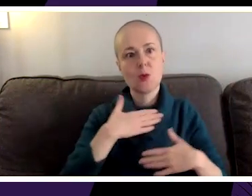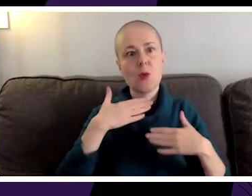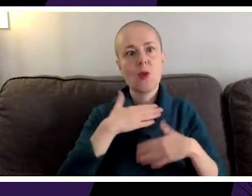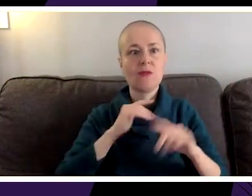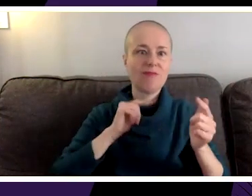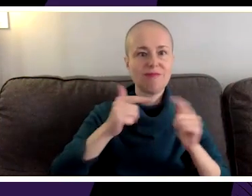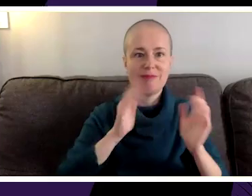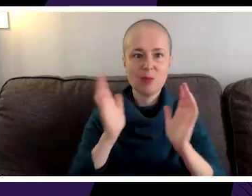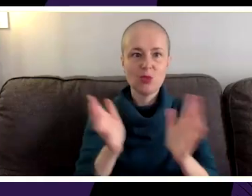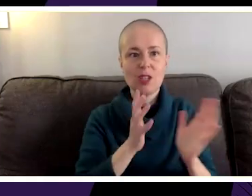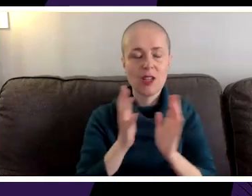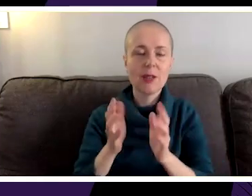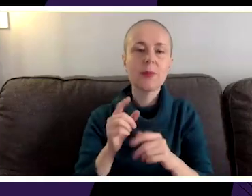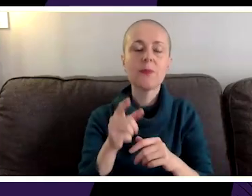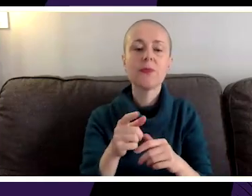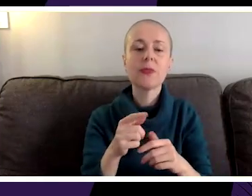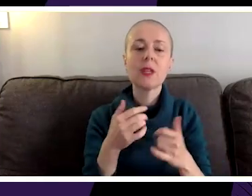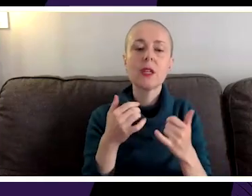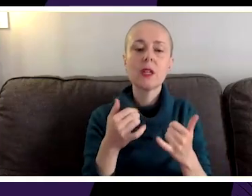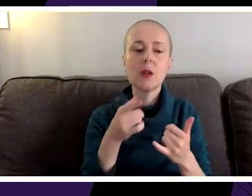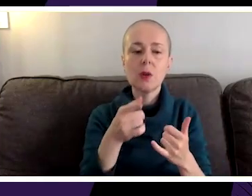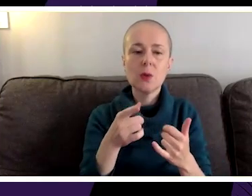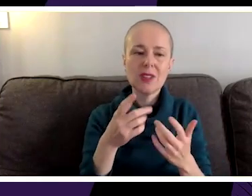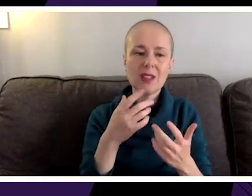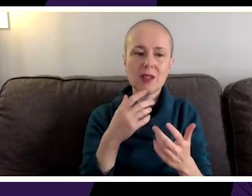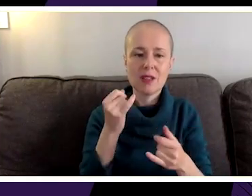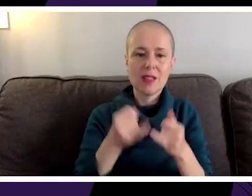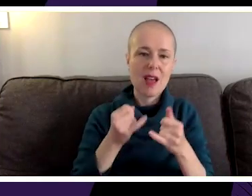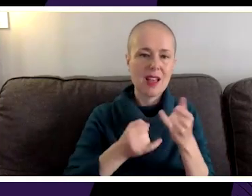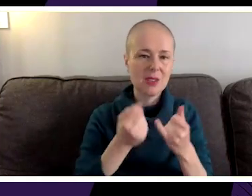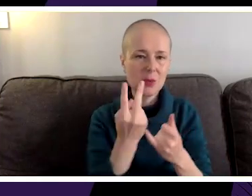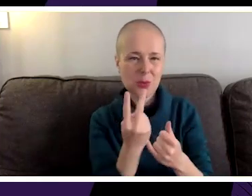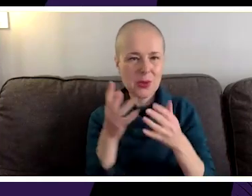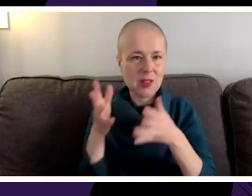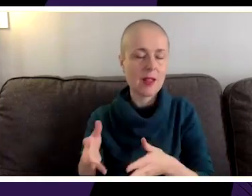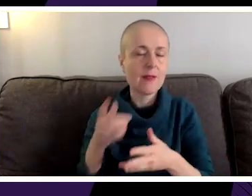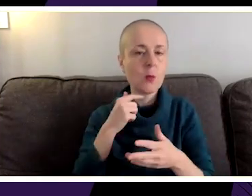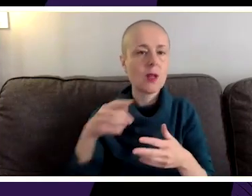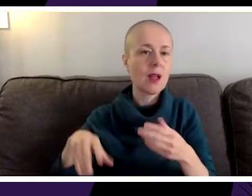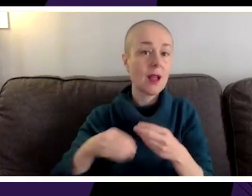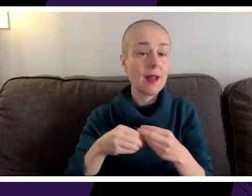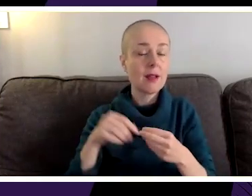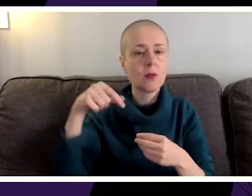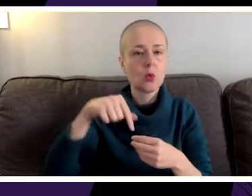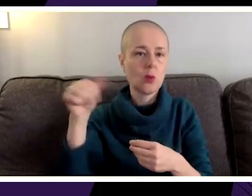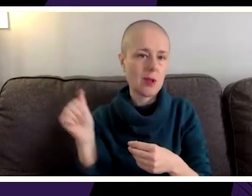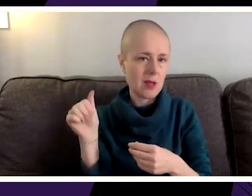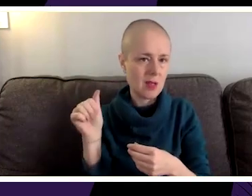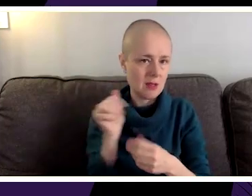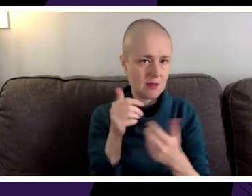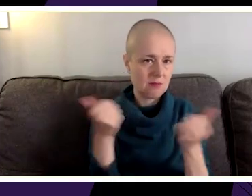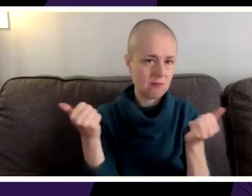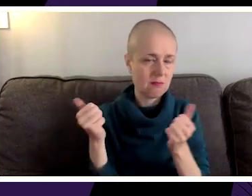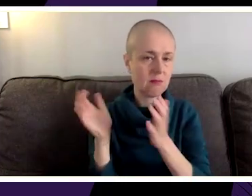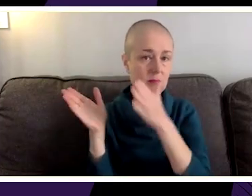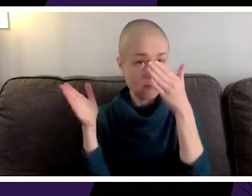to ask Ego's and Vaivaswat's questions. So what we're going to do is we'll put those into the Q&A and